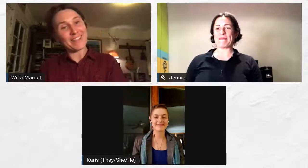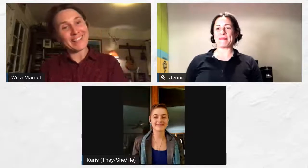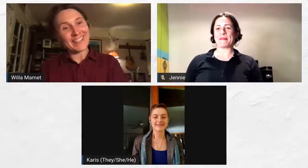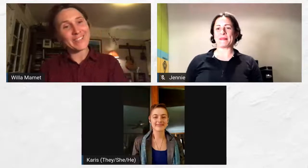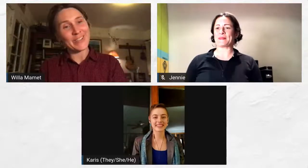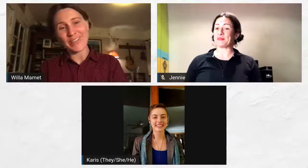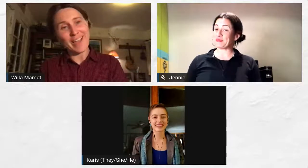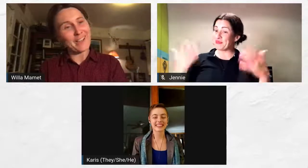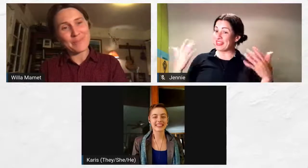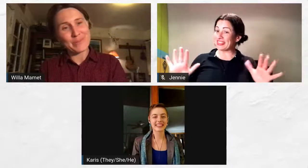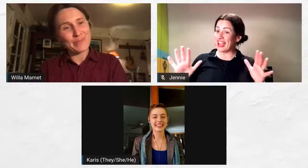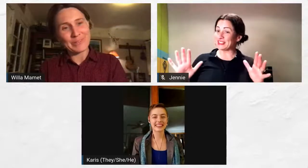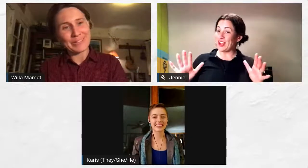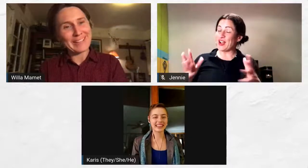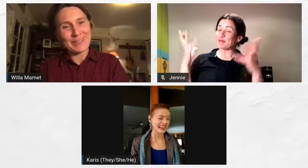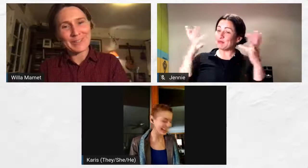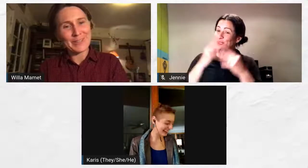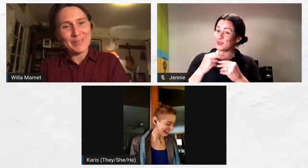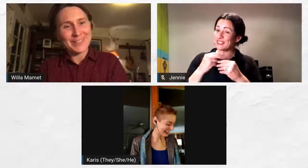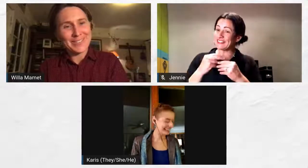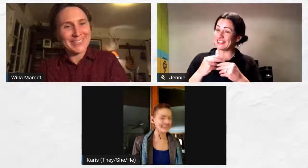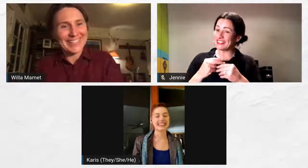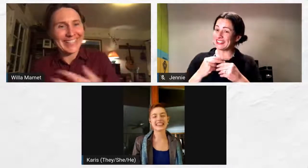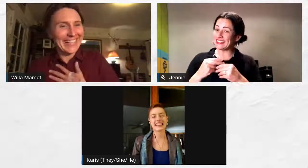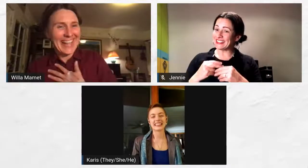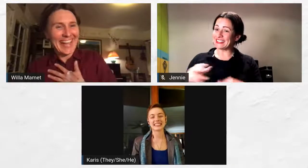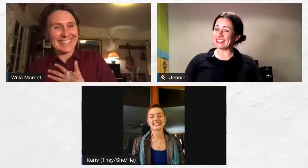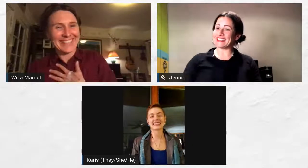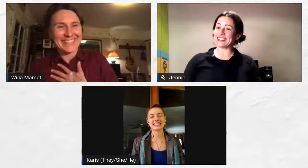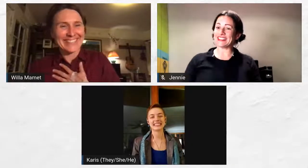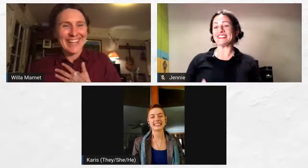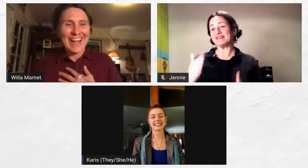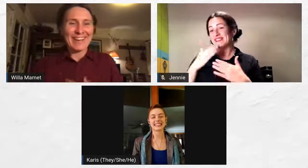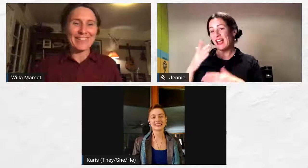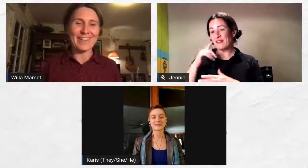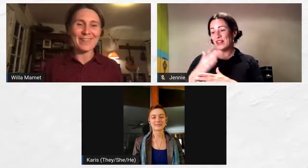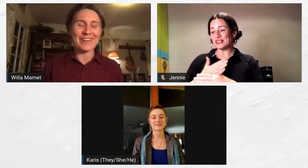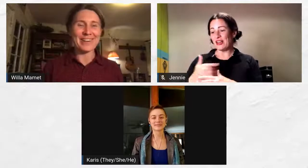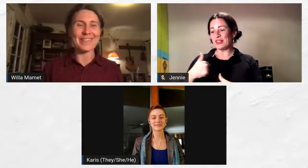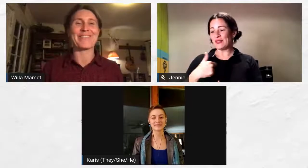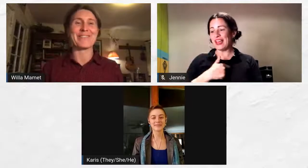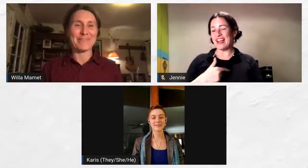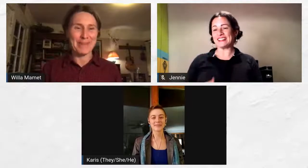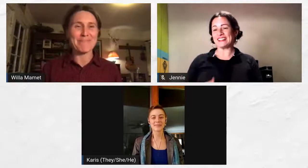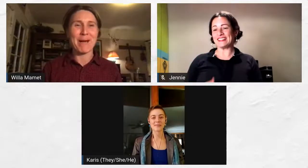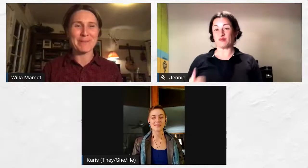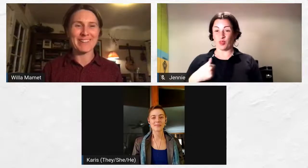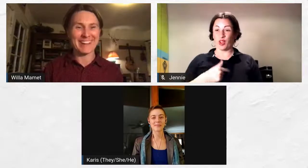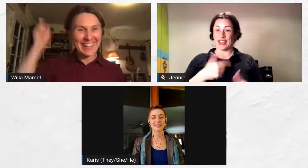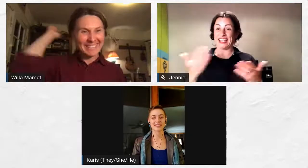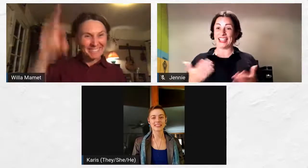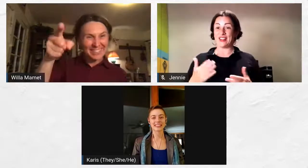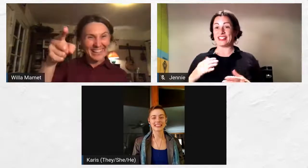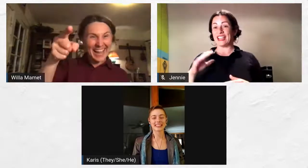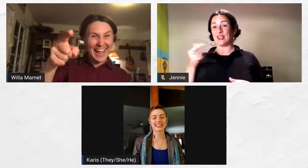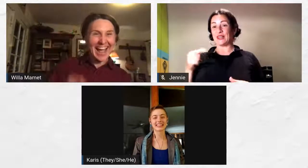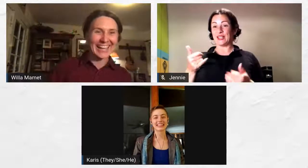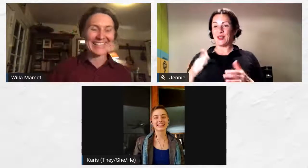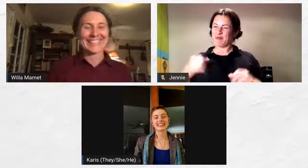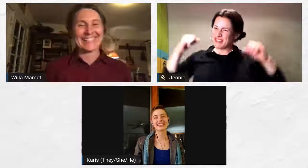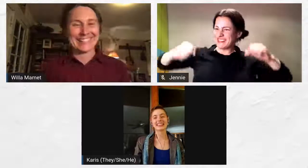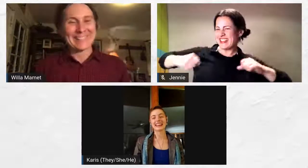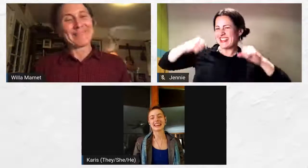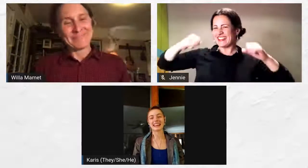That's all is a lot of beautiful. Thank you so much for sharing that with us. We're all over here in the green room, like bopping along, like, fuck